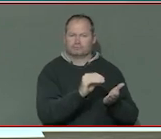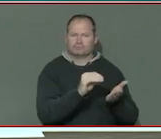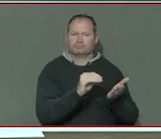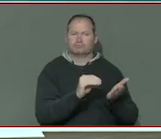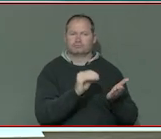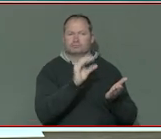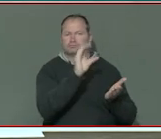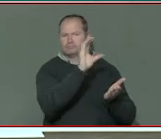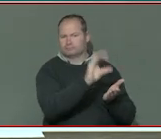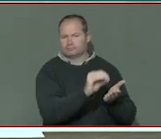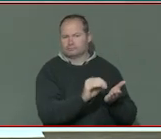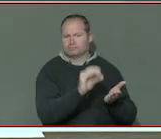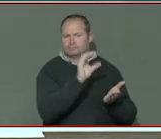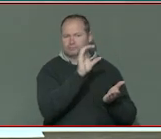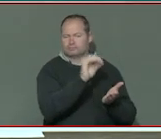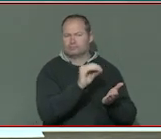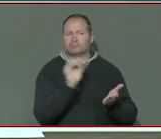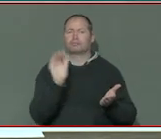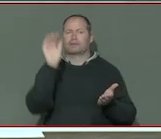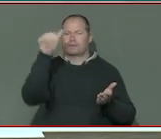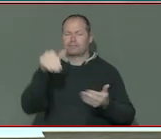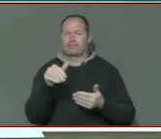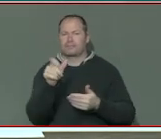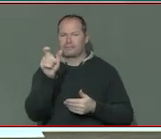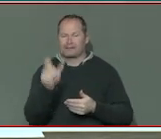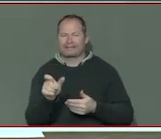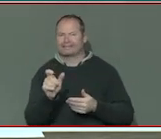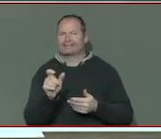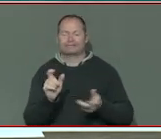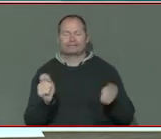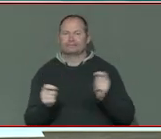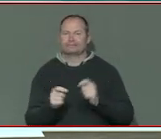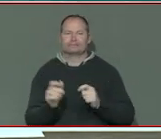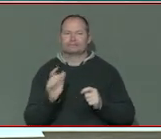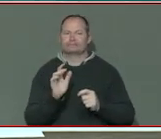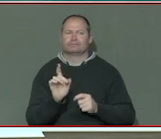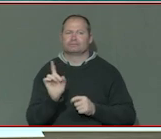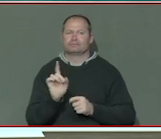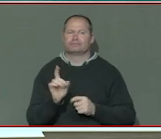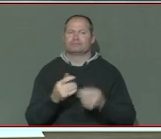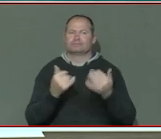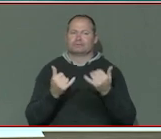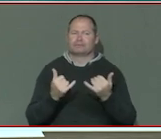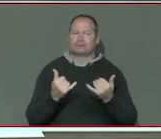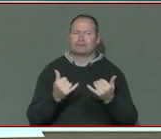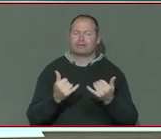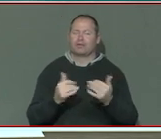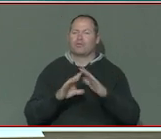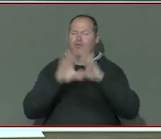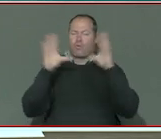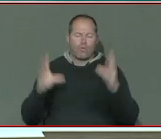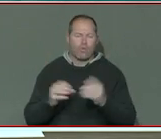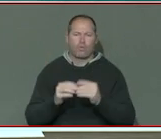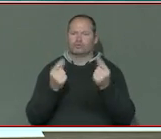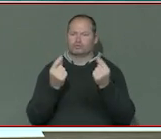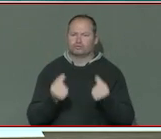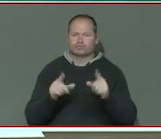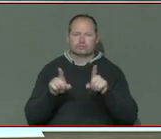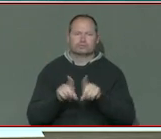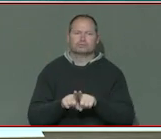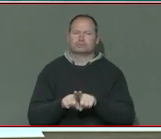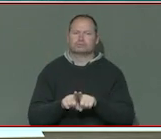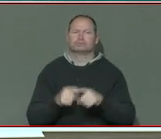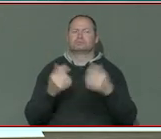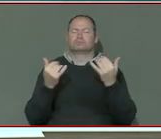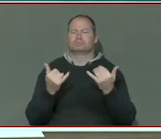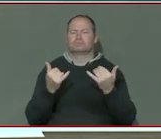will. I think that will be a mess. But they have that one person mustn't always do the same thing for a long time. Rotate them